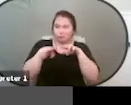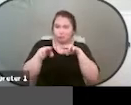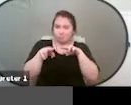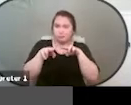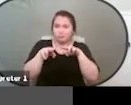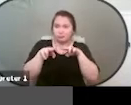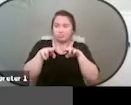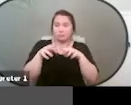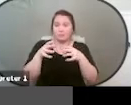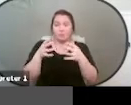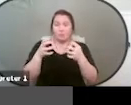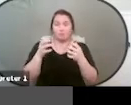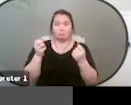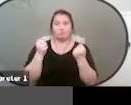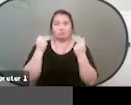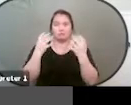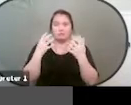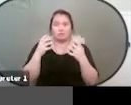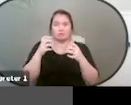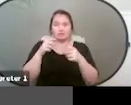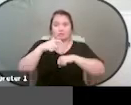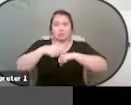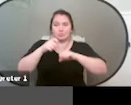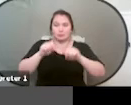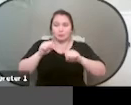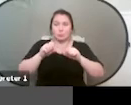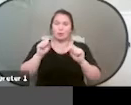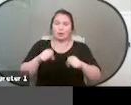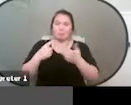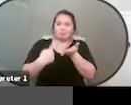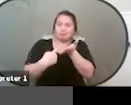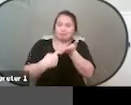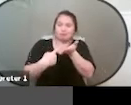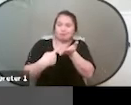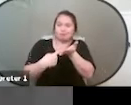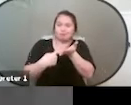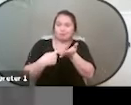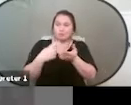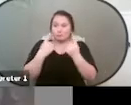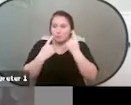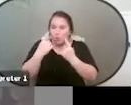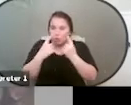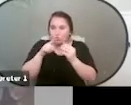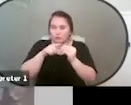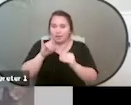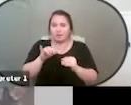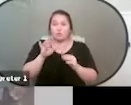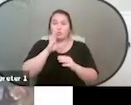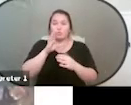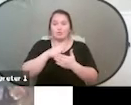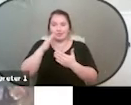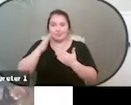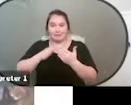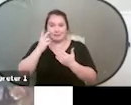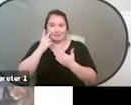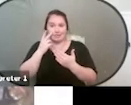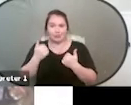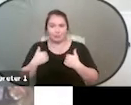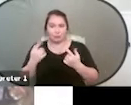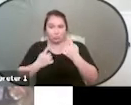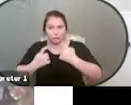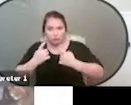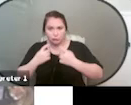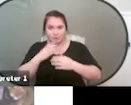so we have as much time as we can to discuss. So we'll get to the end and just see if anyone has any questions here at the